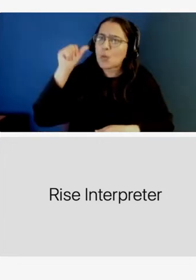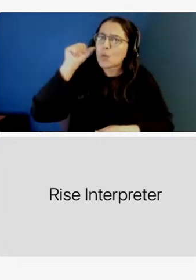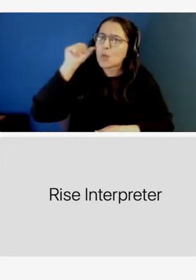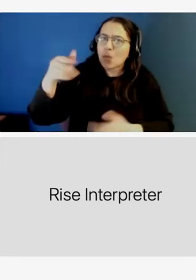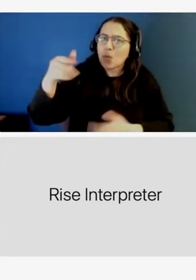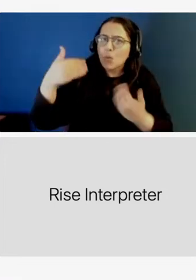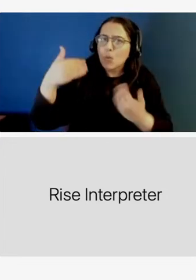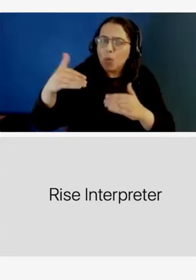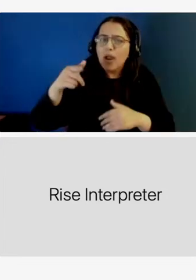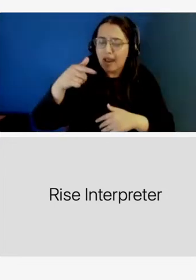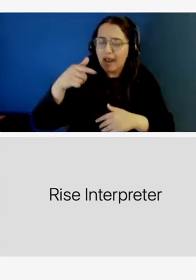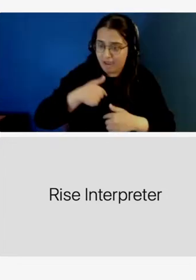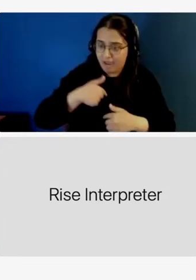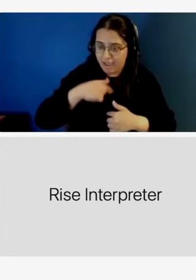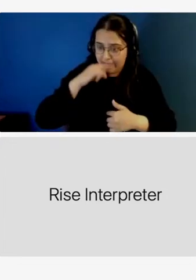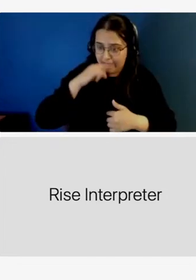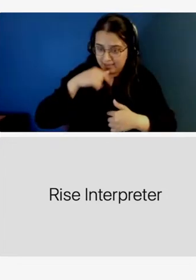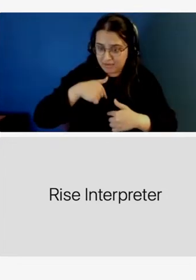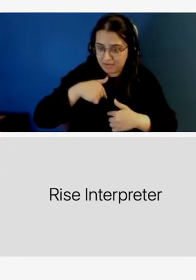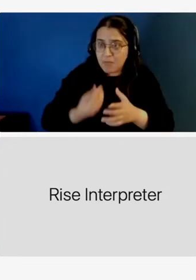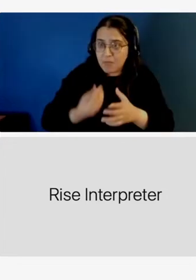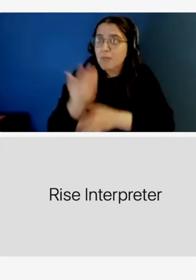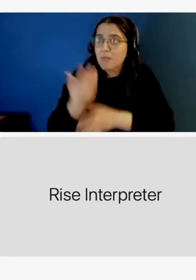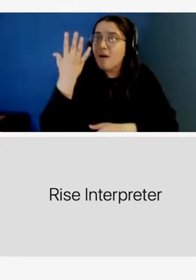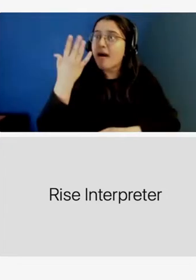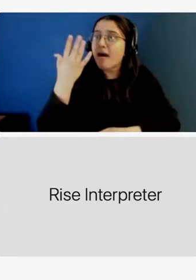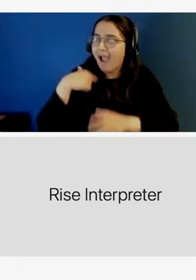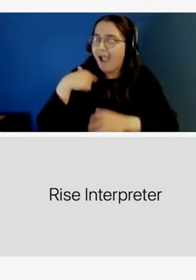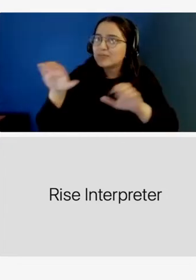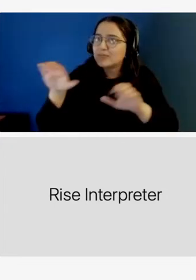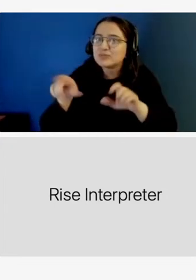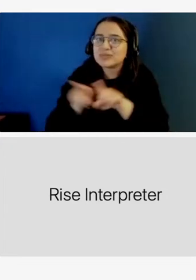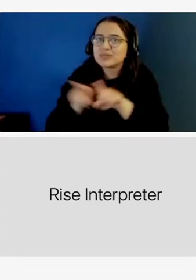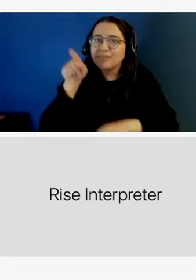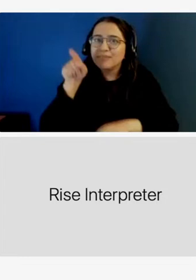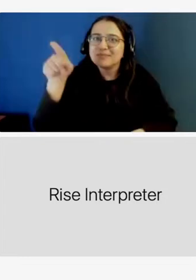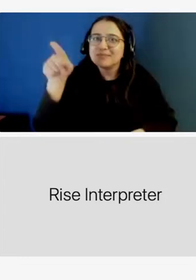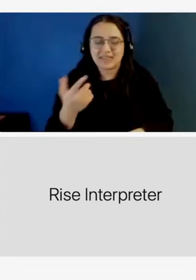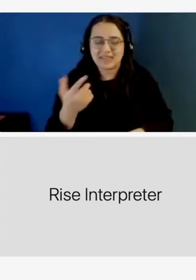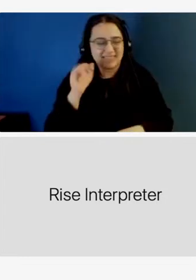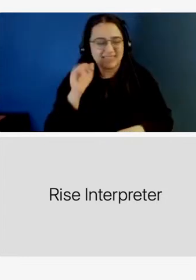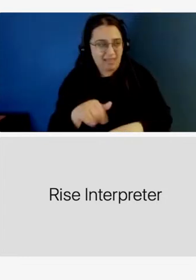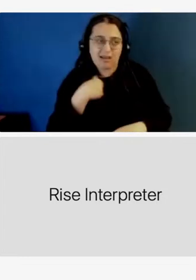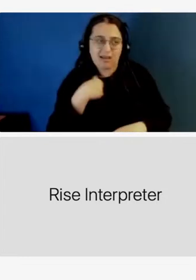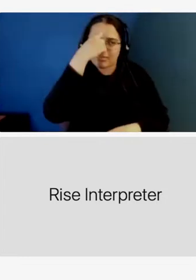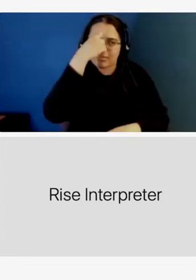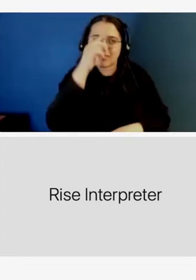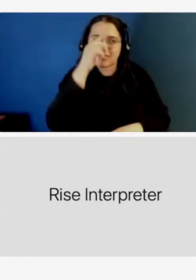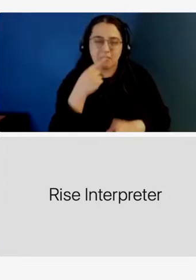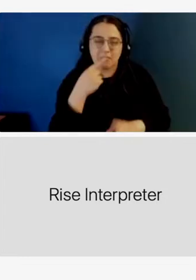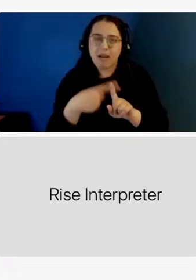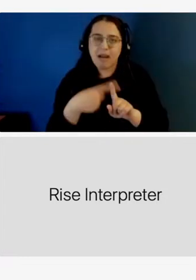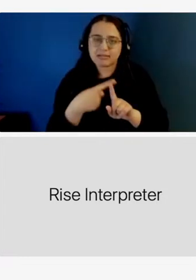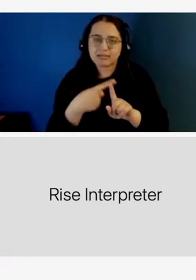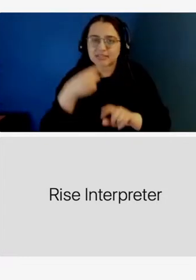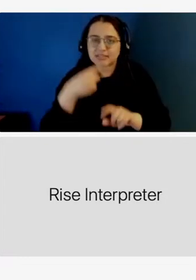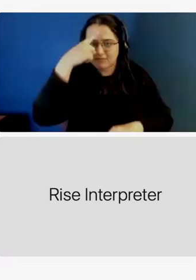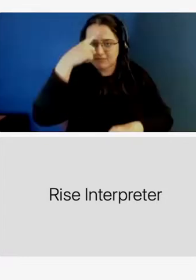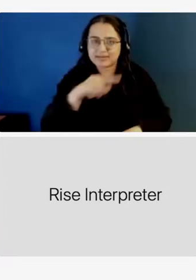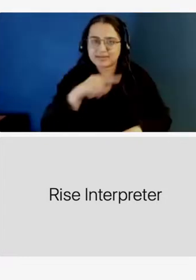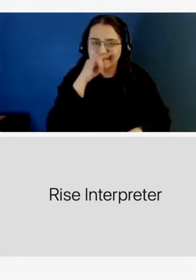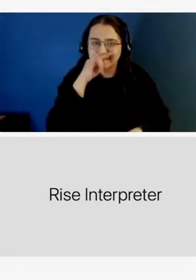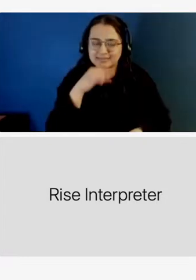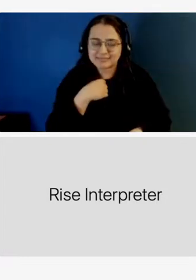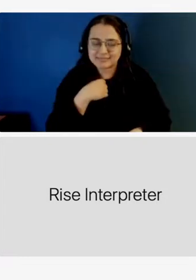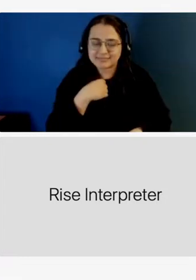And I just think that's a really positive thing that we can do for our kids too. I do have a question for Dr. Moore, and this may